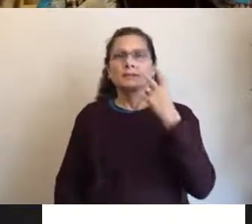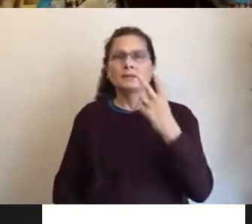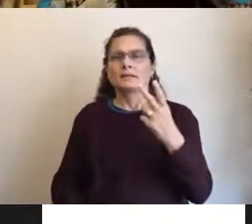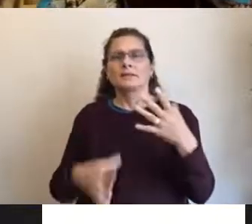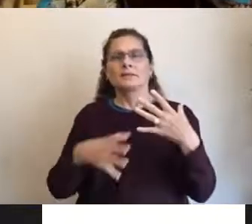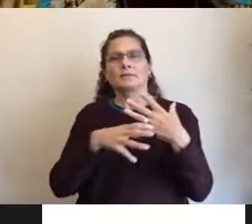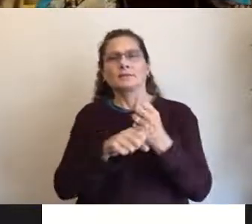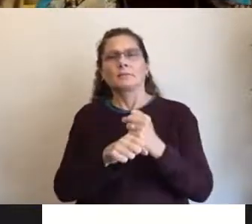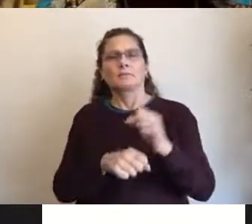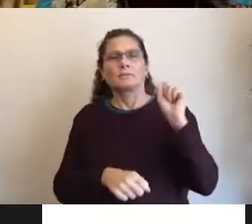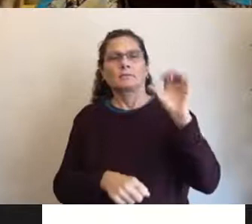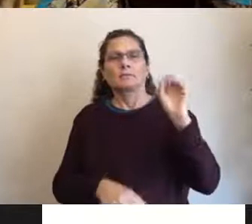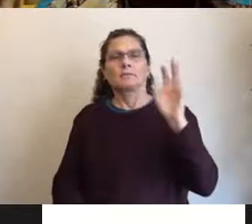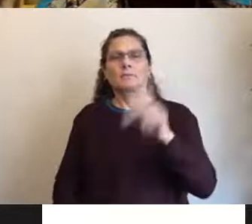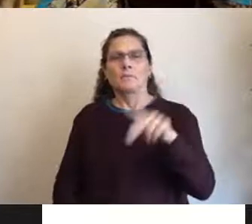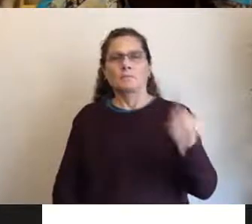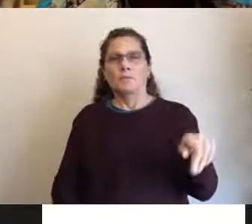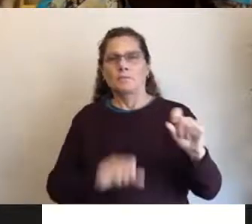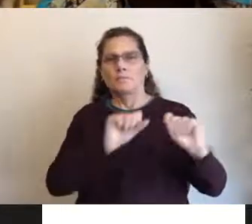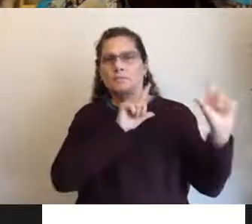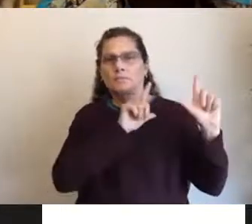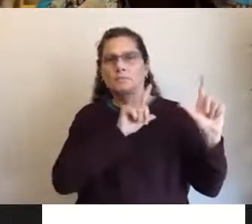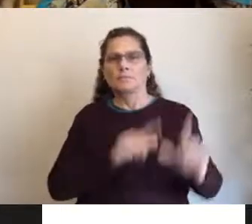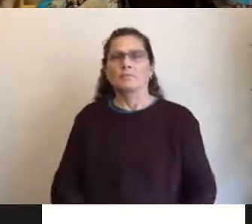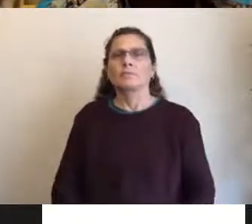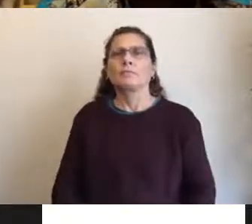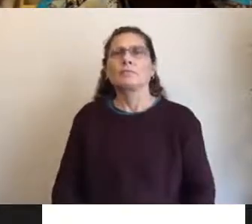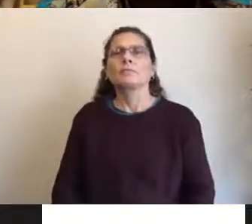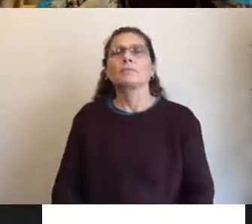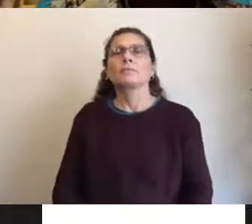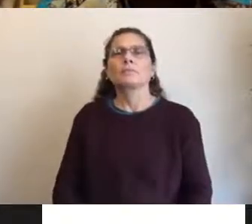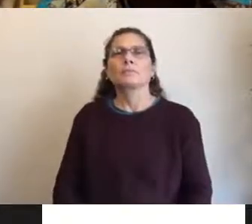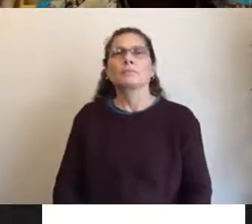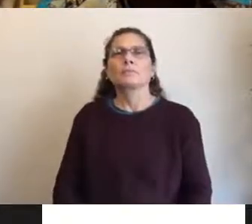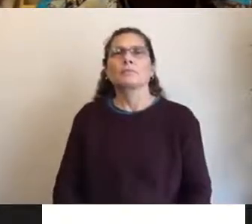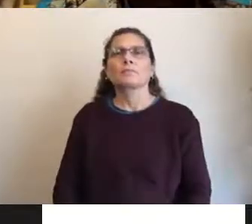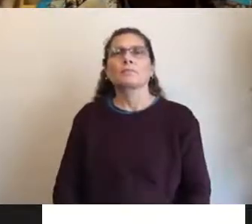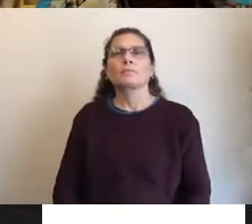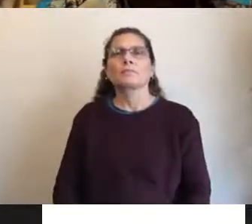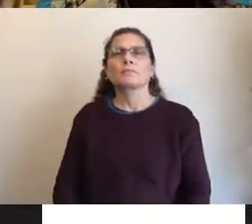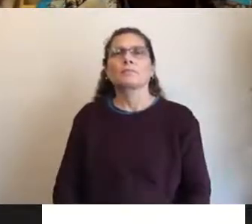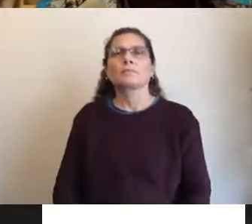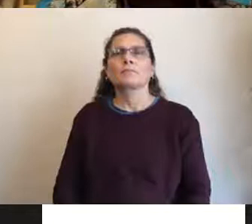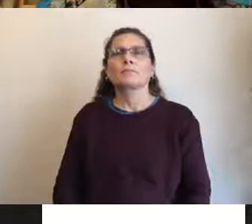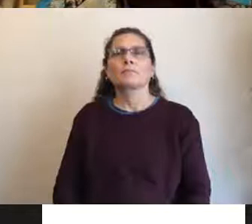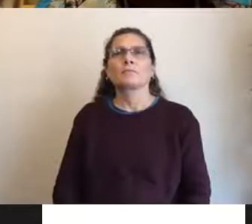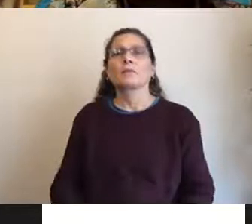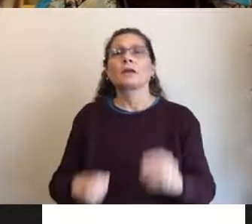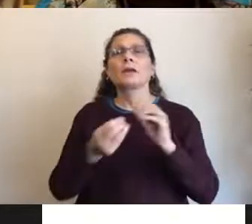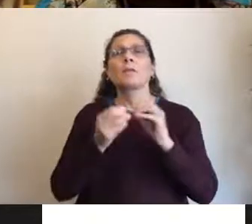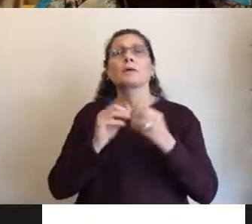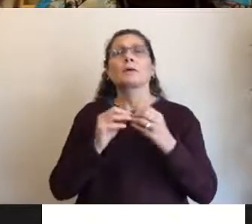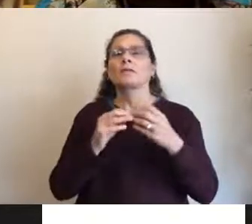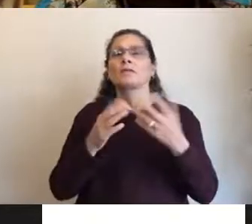have preceded me today as well. First, we are continuing to see a very sharp increasing trend of disease in